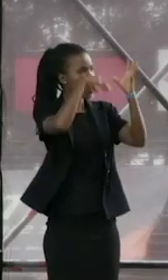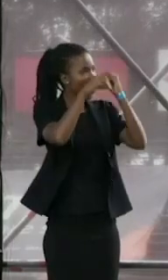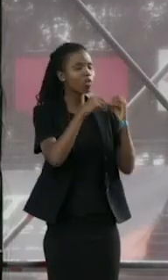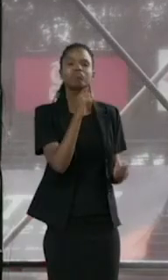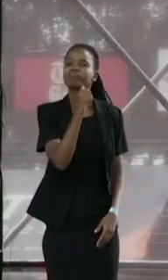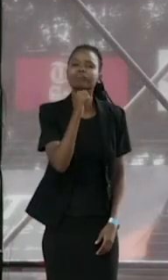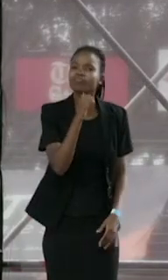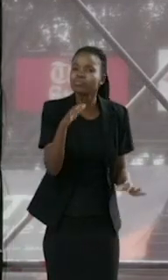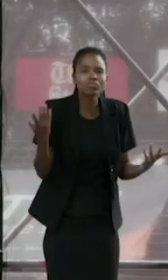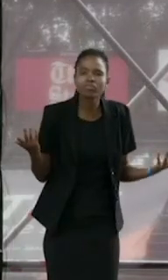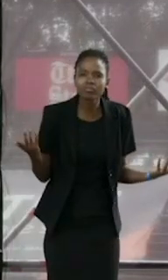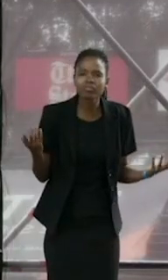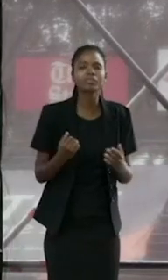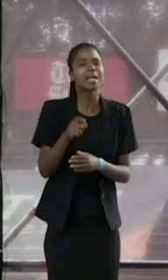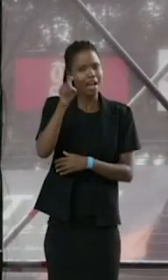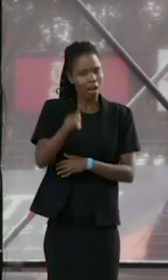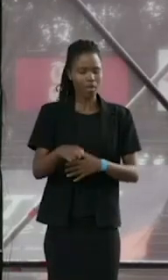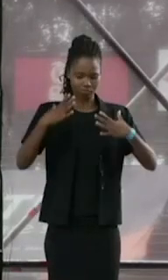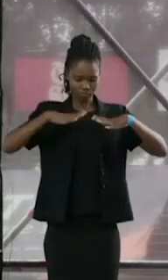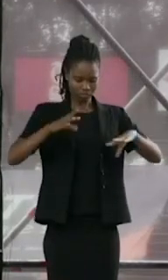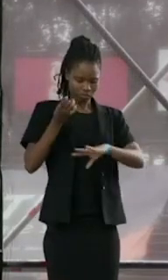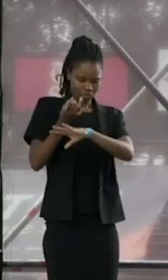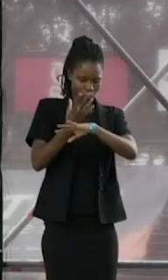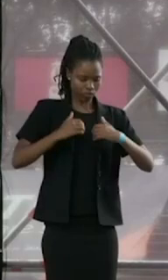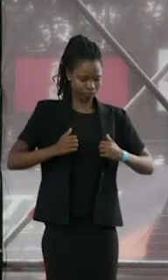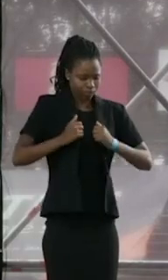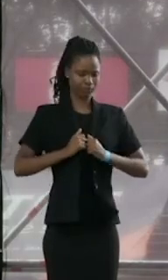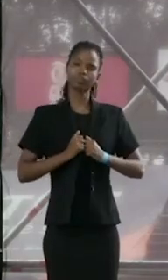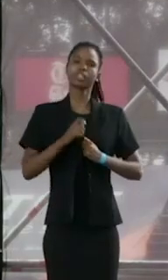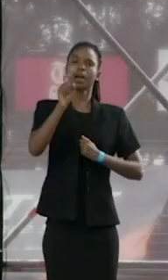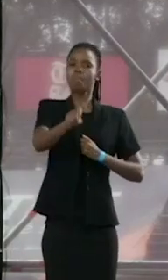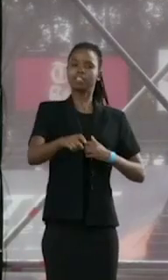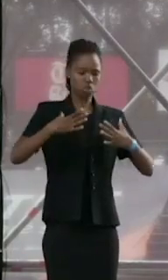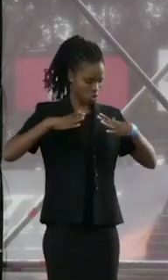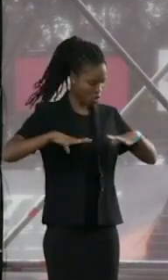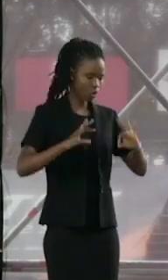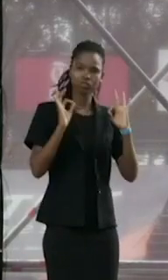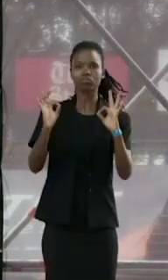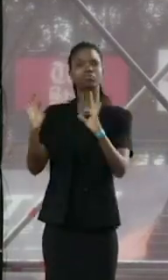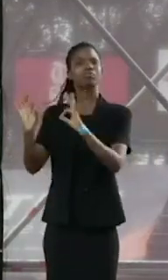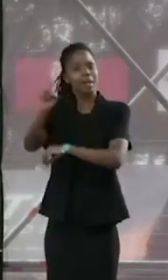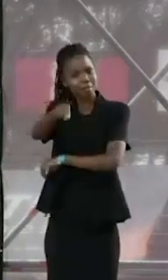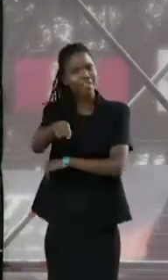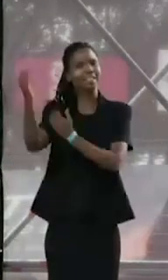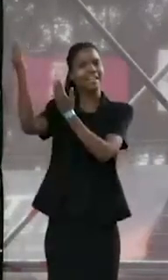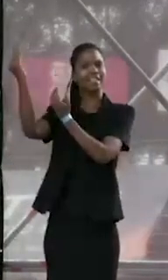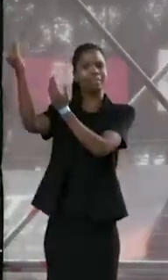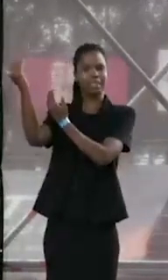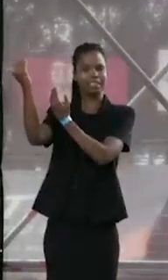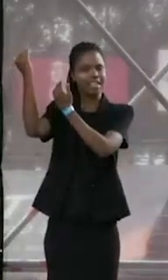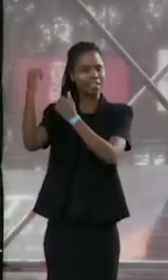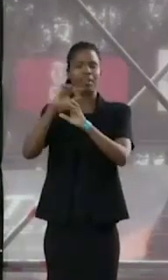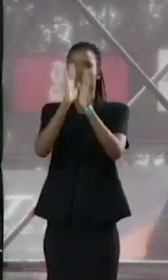They expect you to be well put together. They expect you to dress well. They expect you to just have life